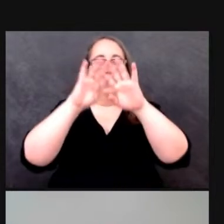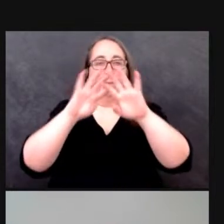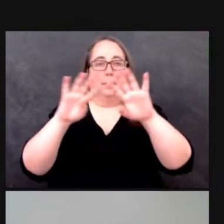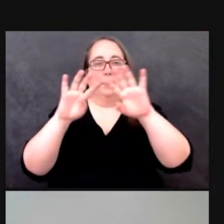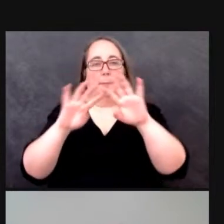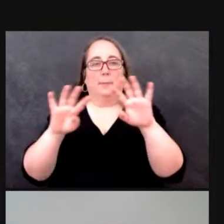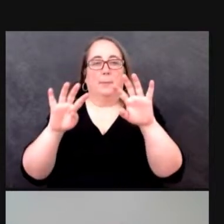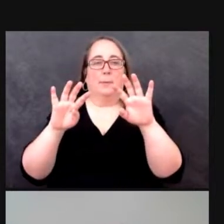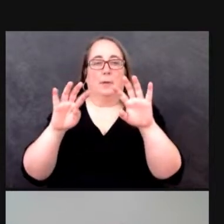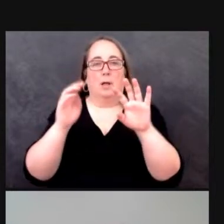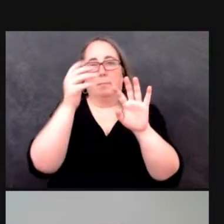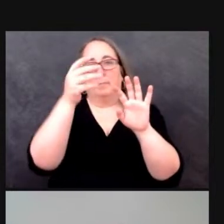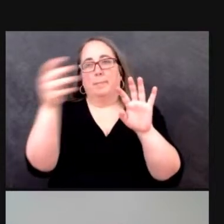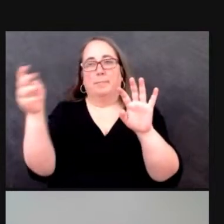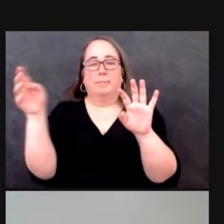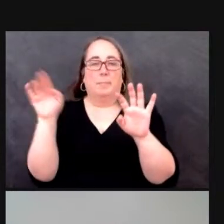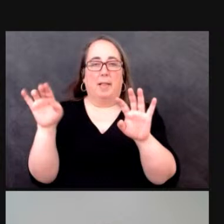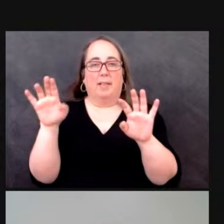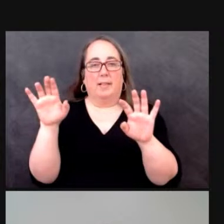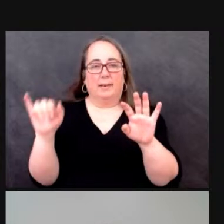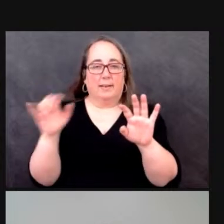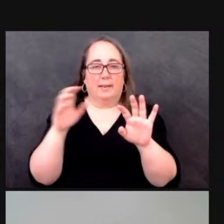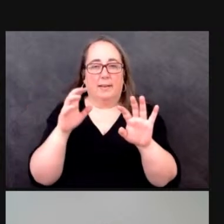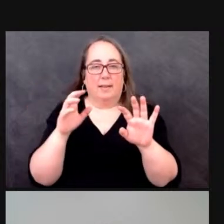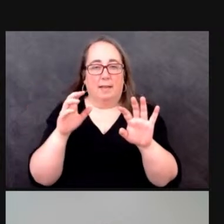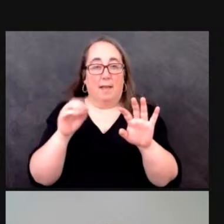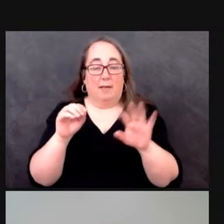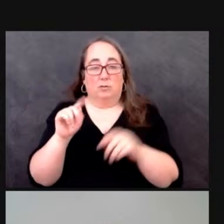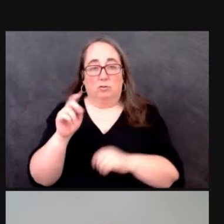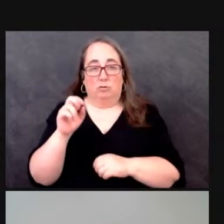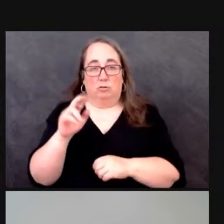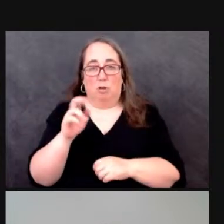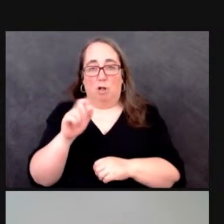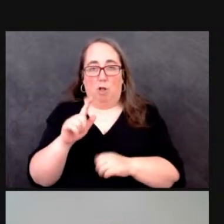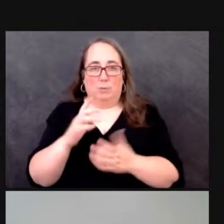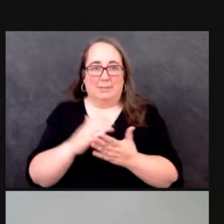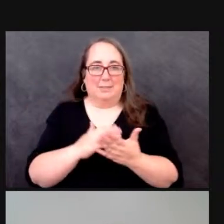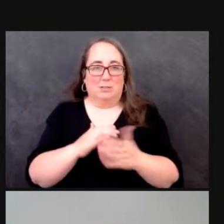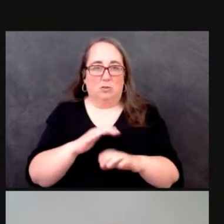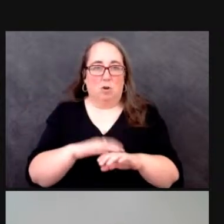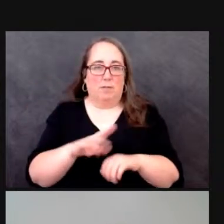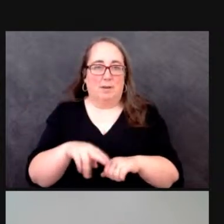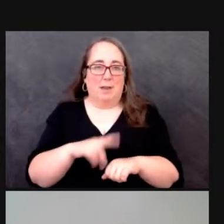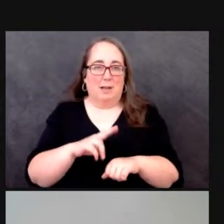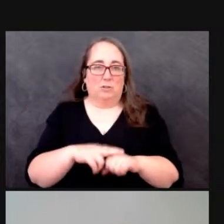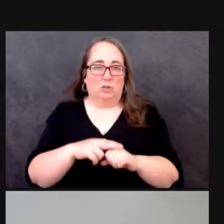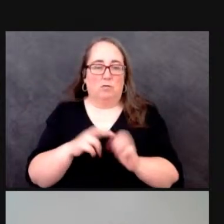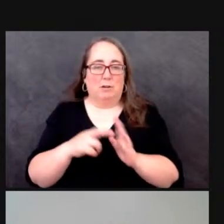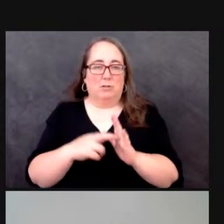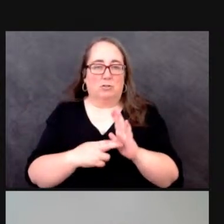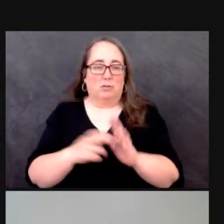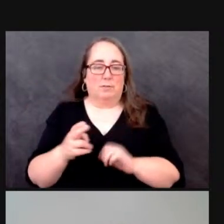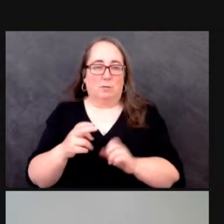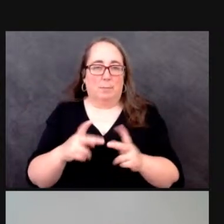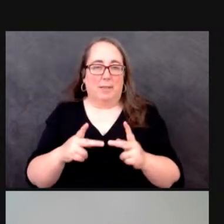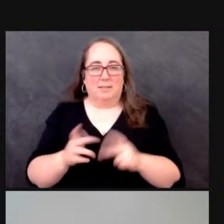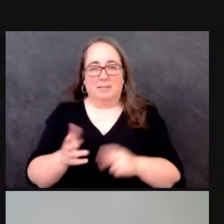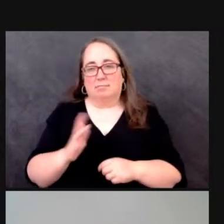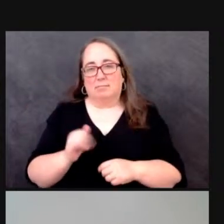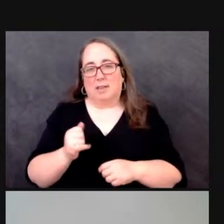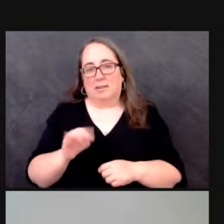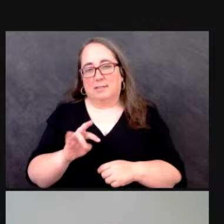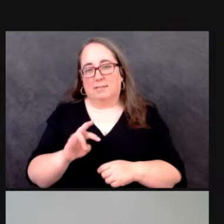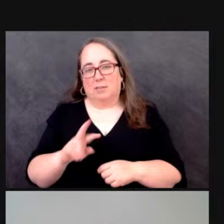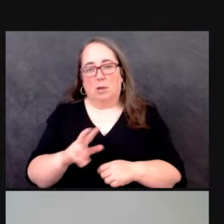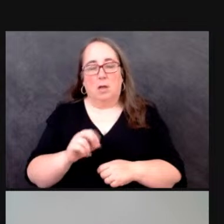balconies, and a rambling floor pan. Tudor Hall was listed on the National Register of Historic Places in 1973, and it